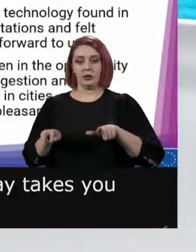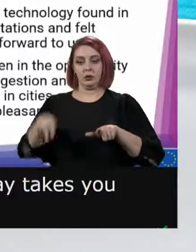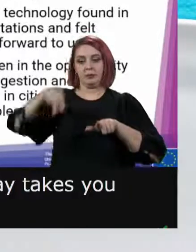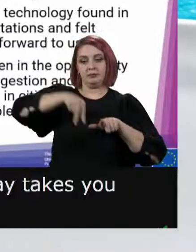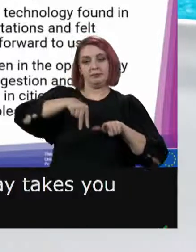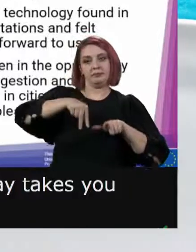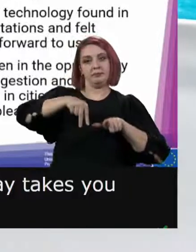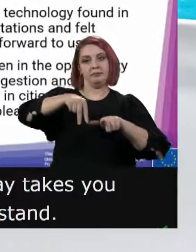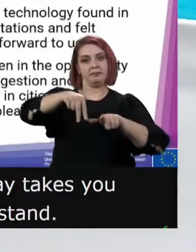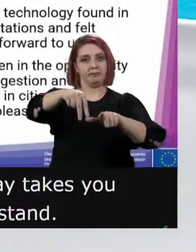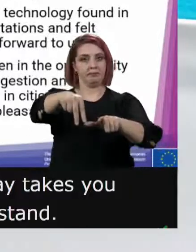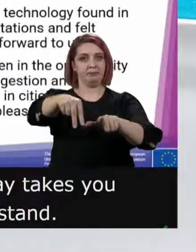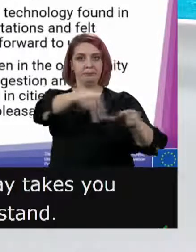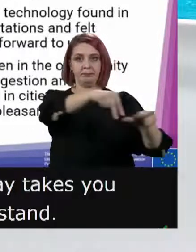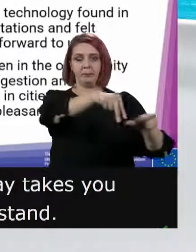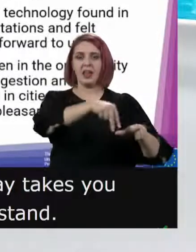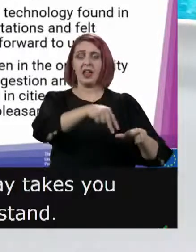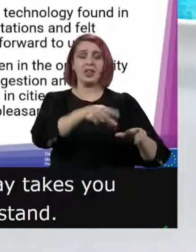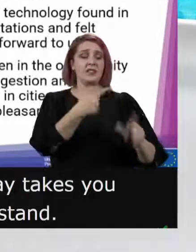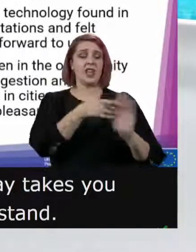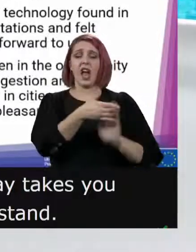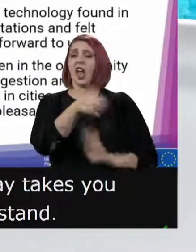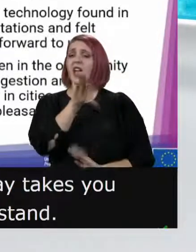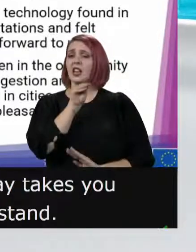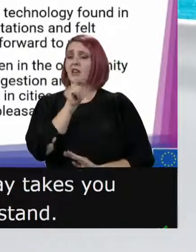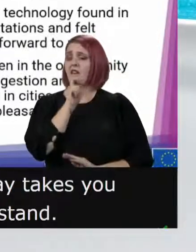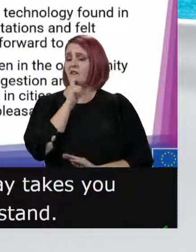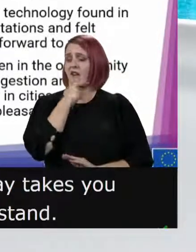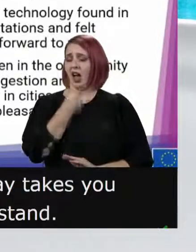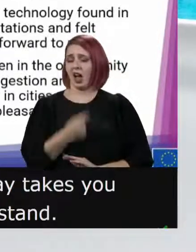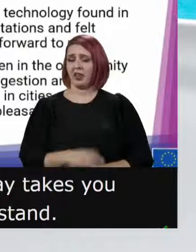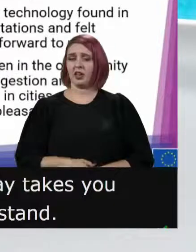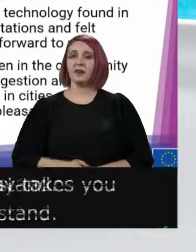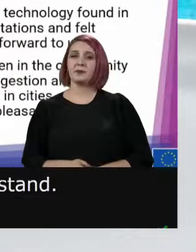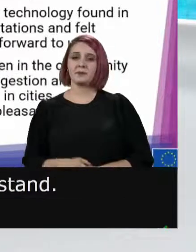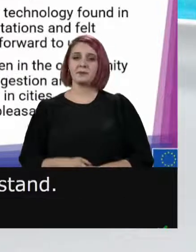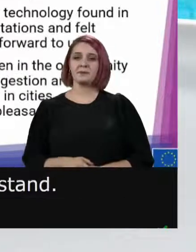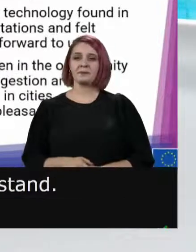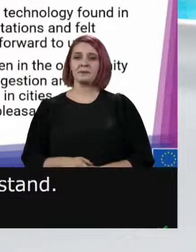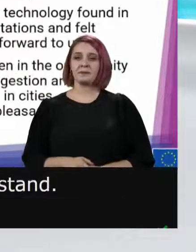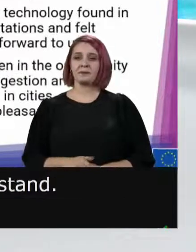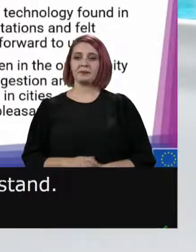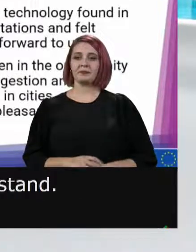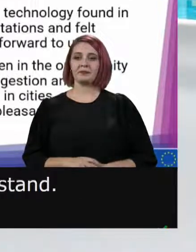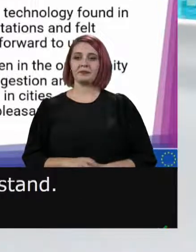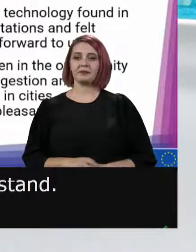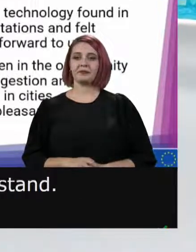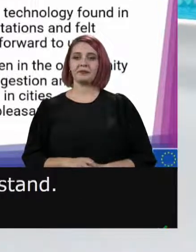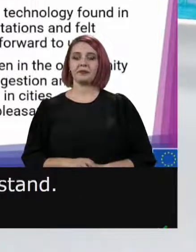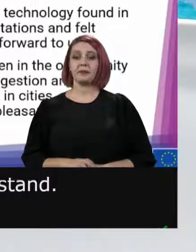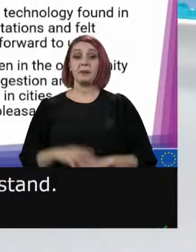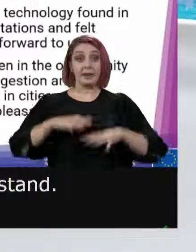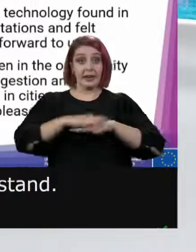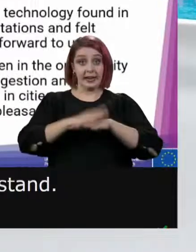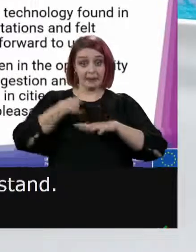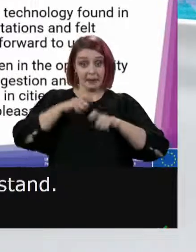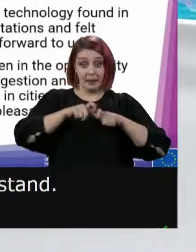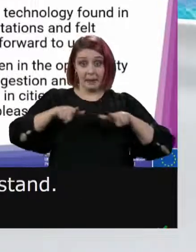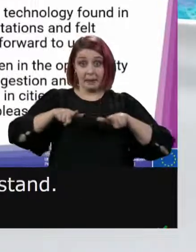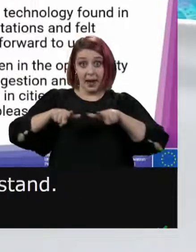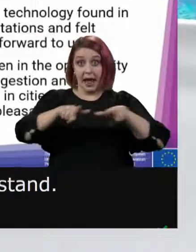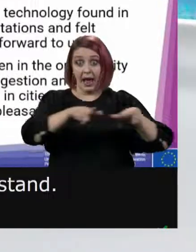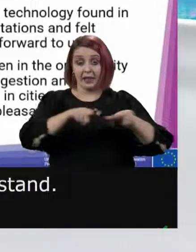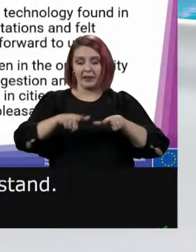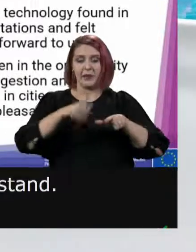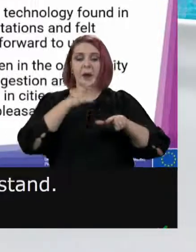You could also see how something like a mobile walkway city network could blend and merge with the existing systems